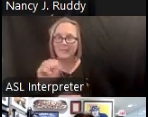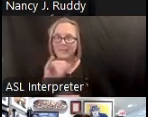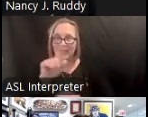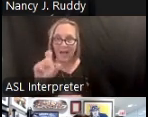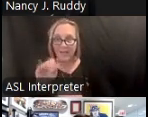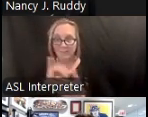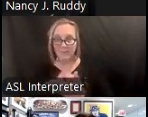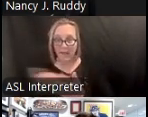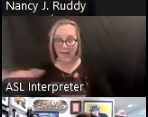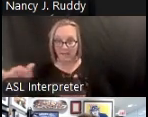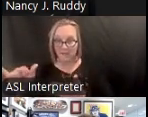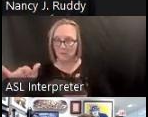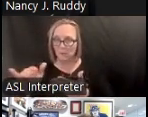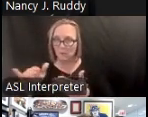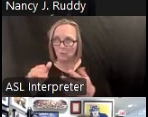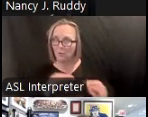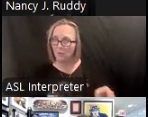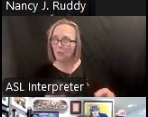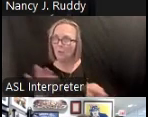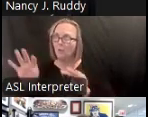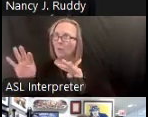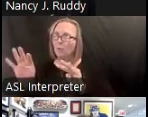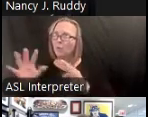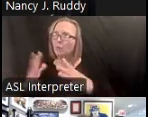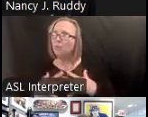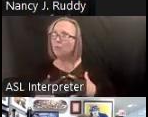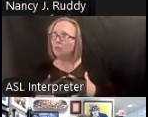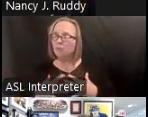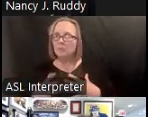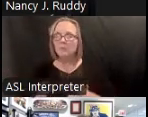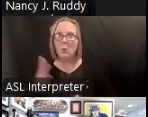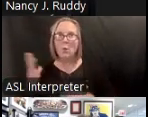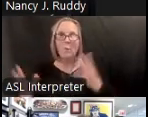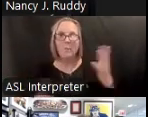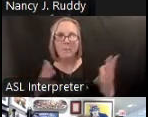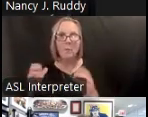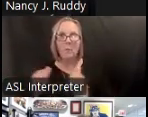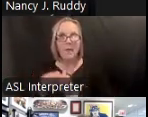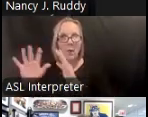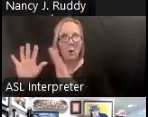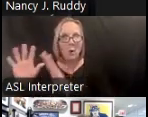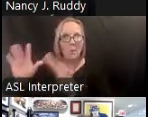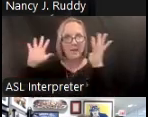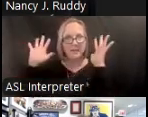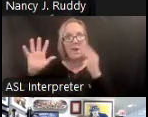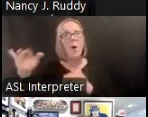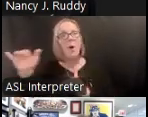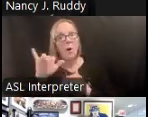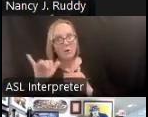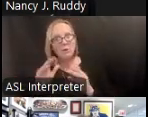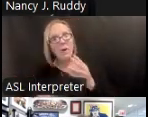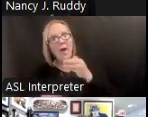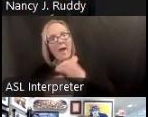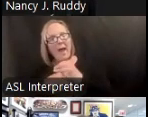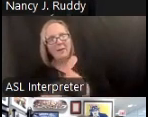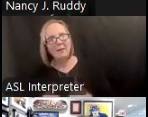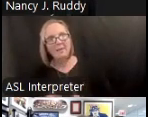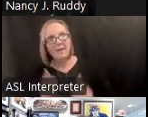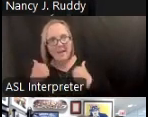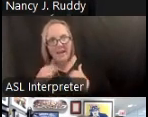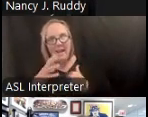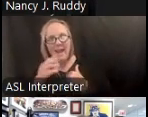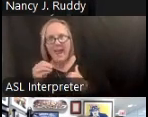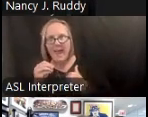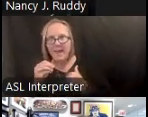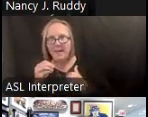of Manhattan and with its elegant form and luminous quality, while also bringing added vitality and a welcome central